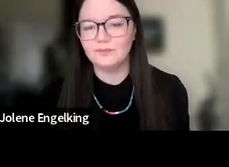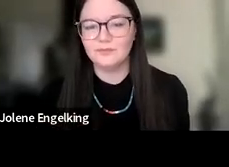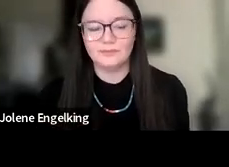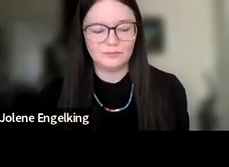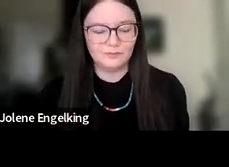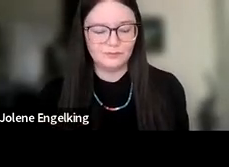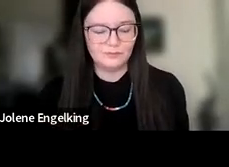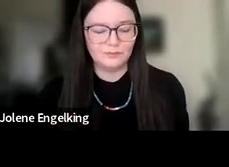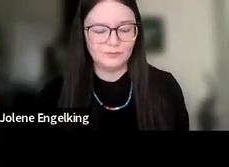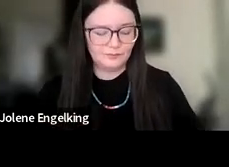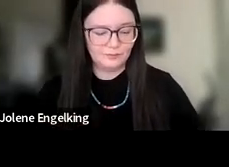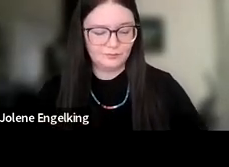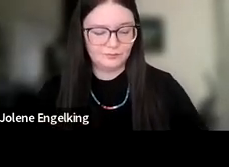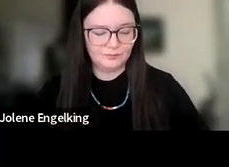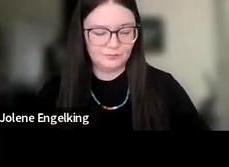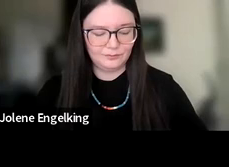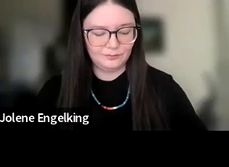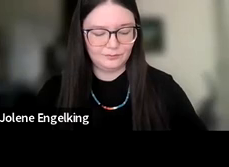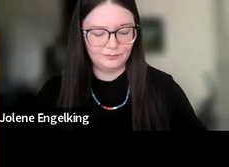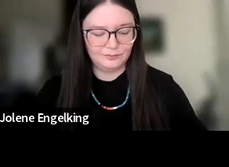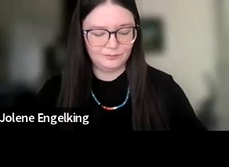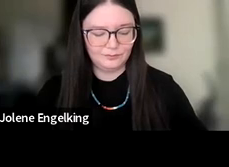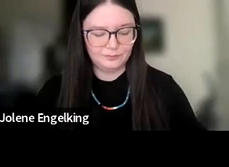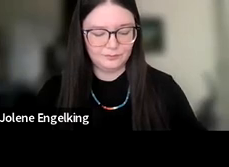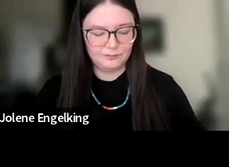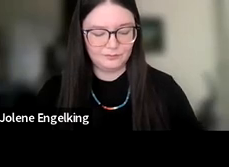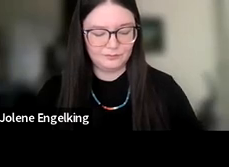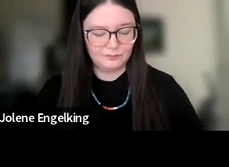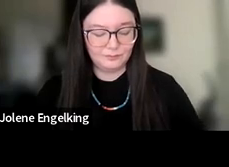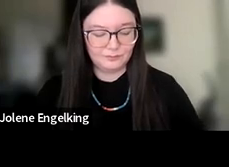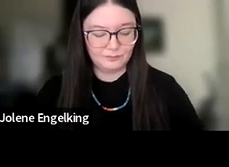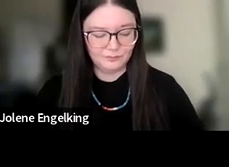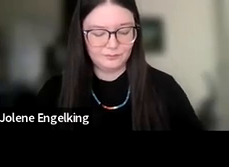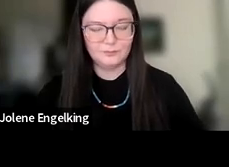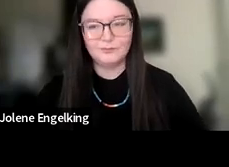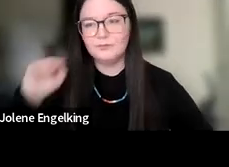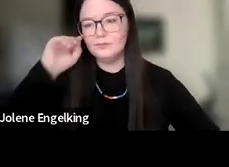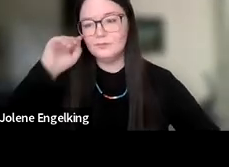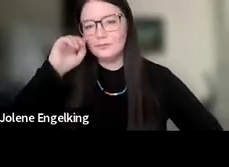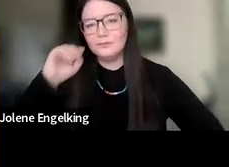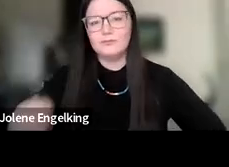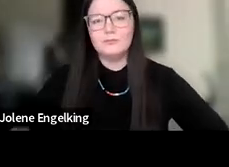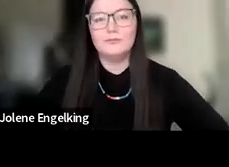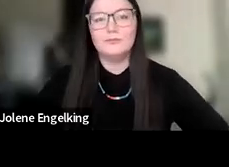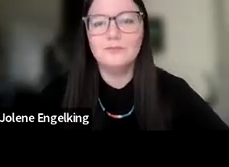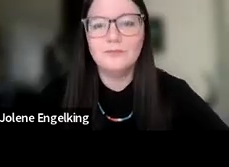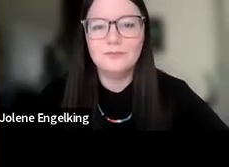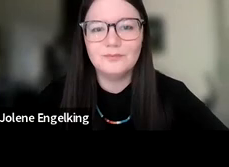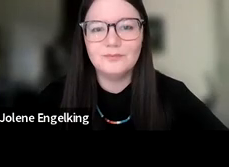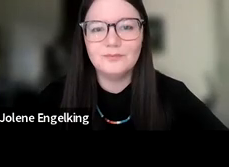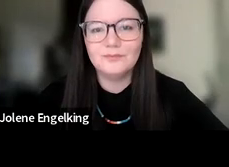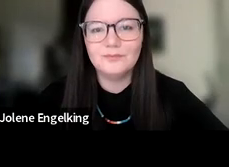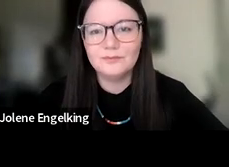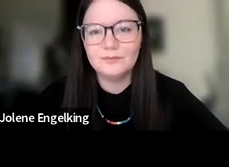intended to be important thought partners for you all, resources and support to provide guidance, to help provide